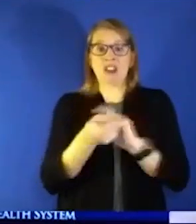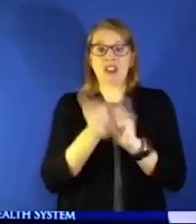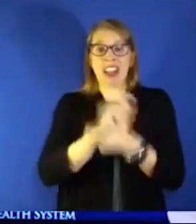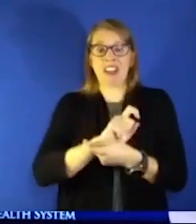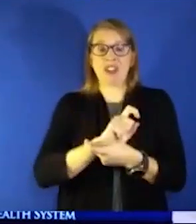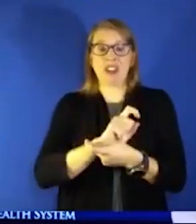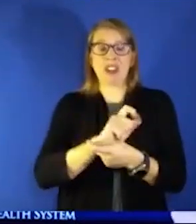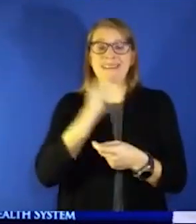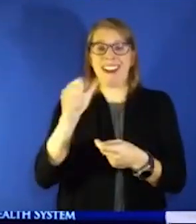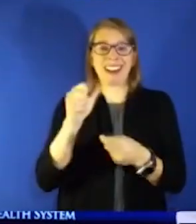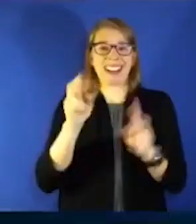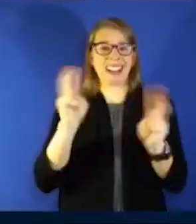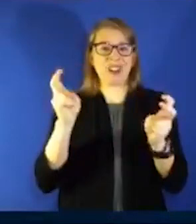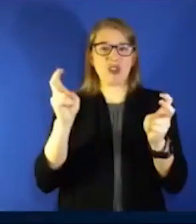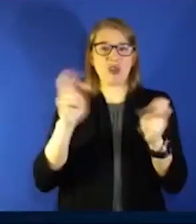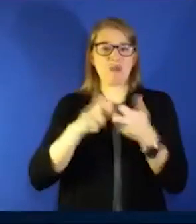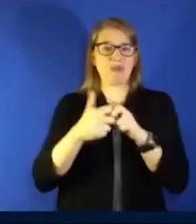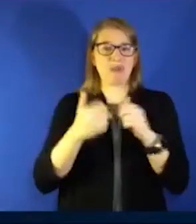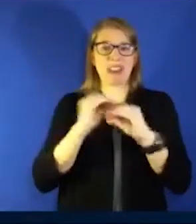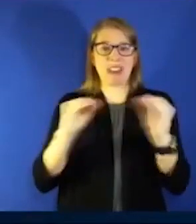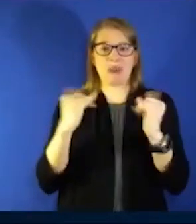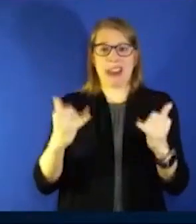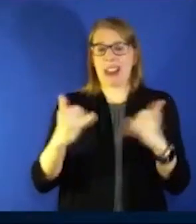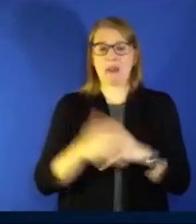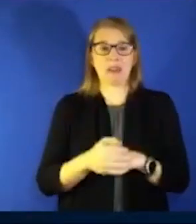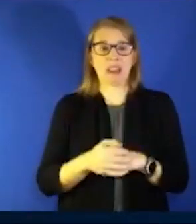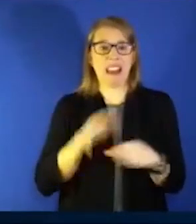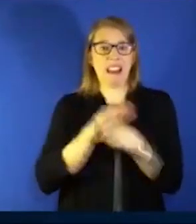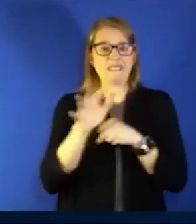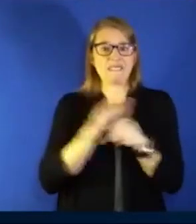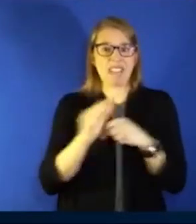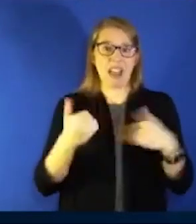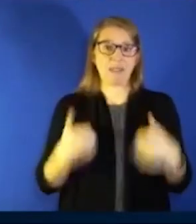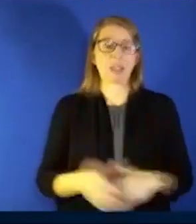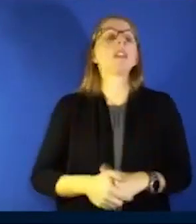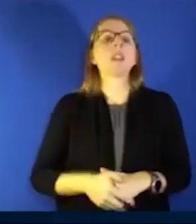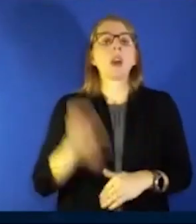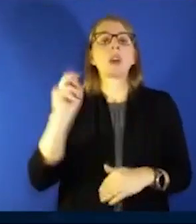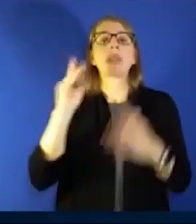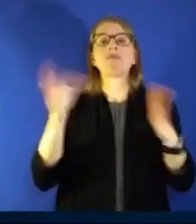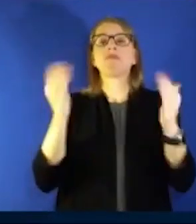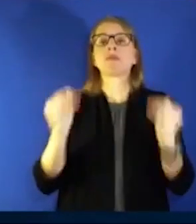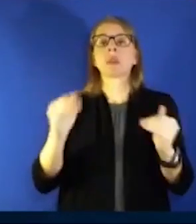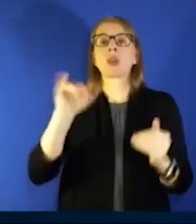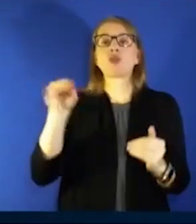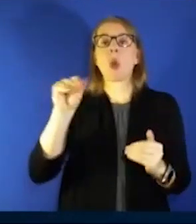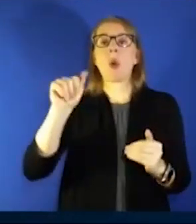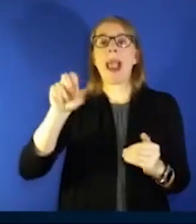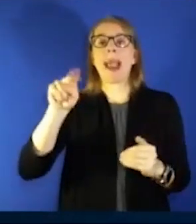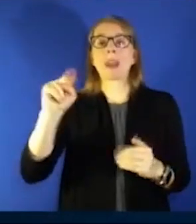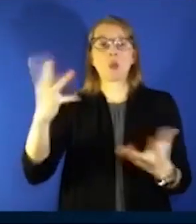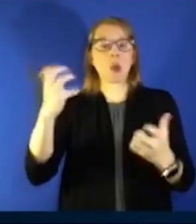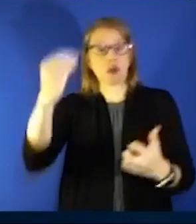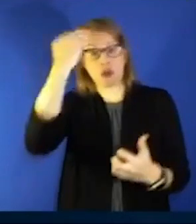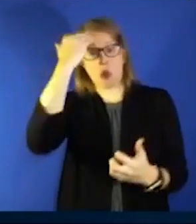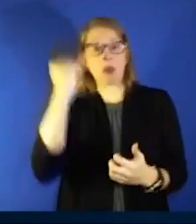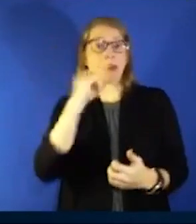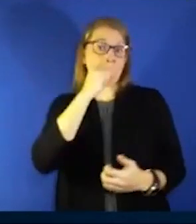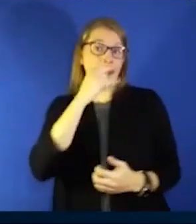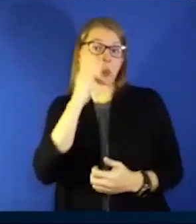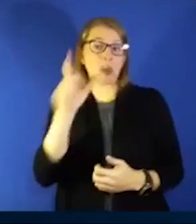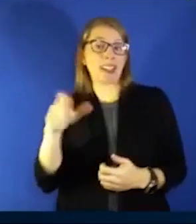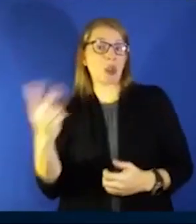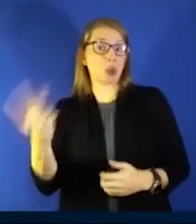point in time. But no supply issue. We'll certainly try to get that answer. Okay, so Joanne wants to know, do we know if the kids will be needing 2 shots